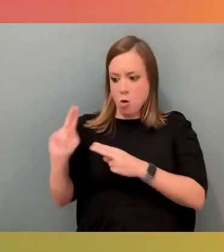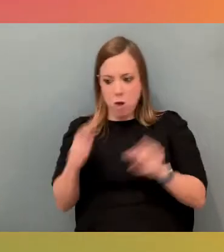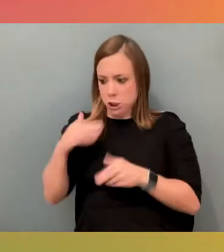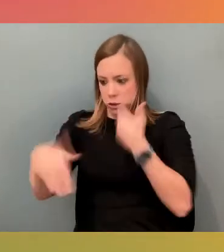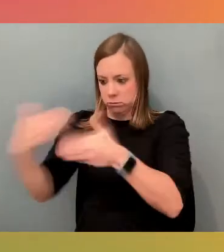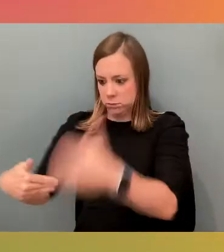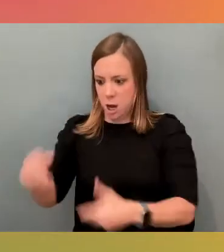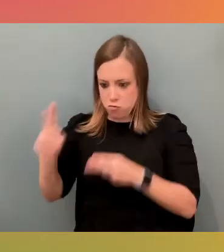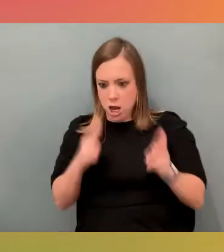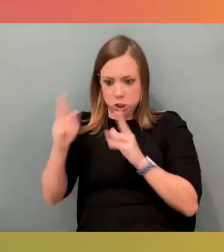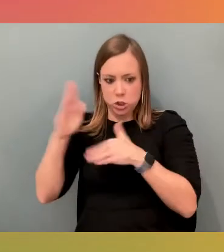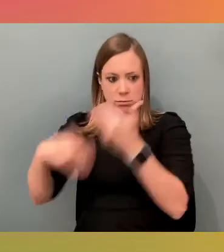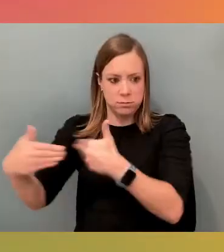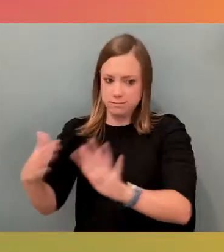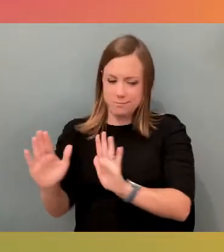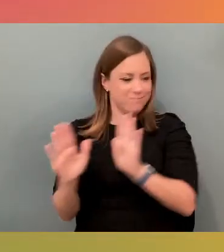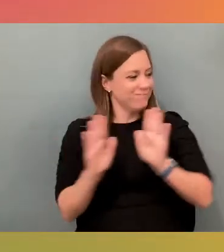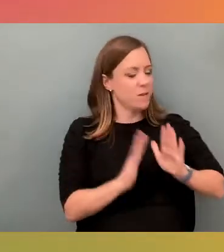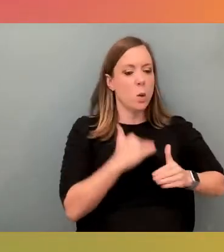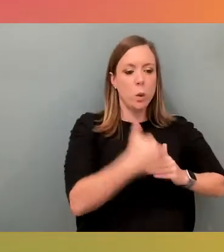By that same logic,